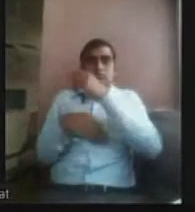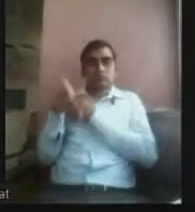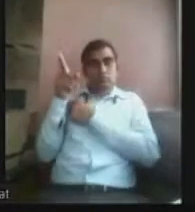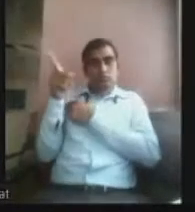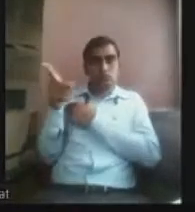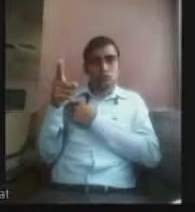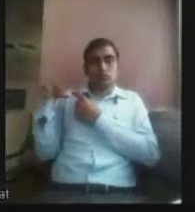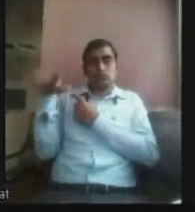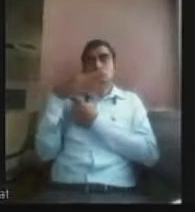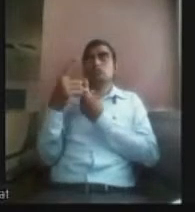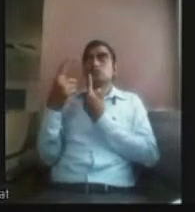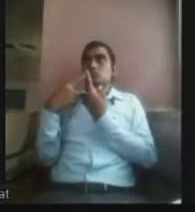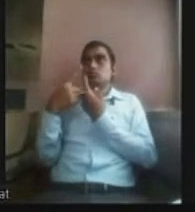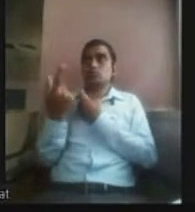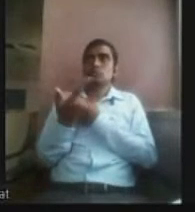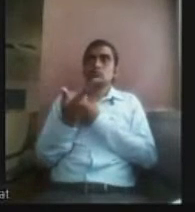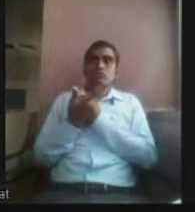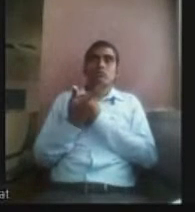about